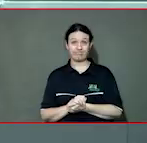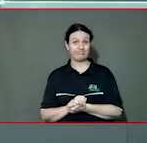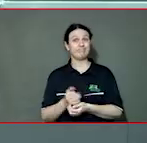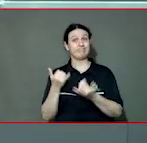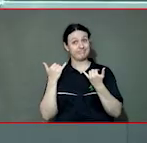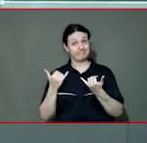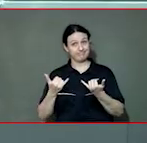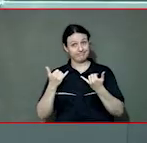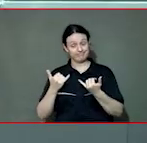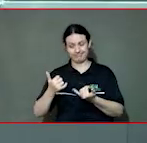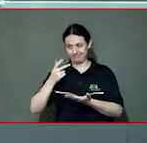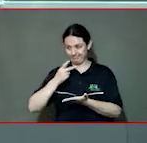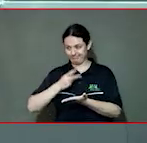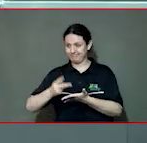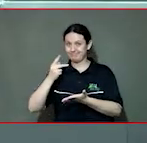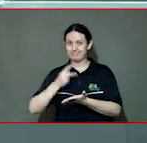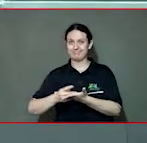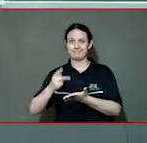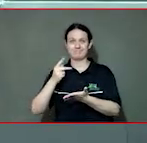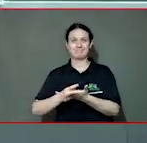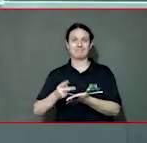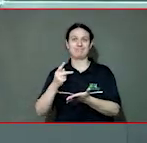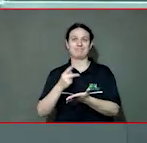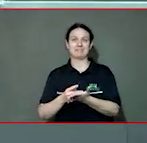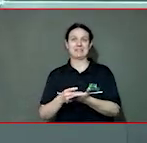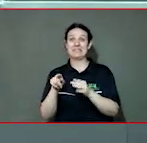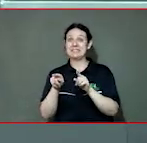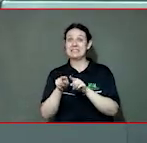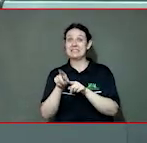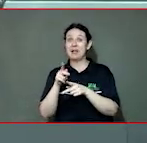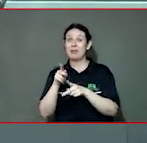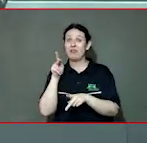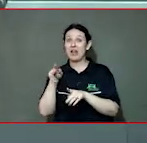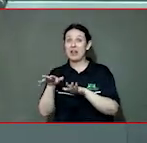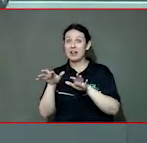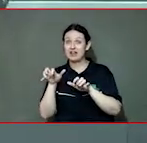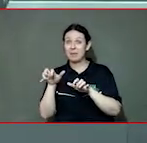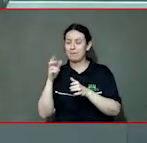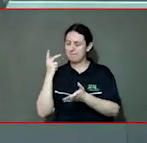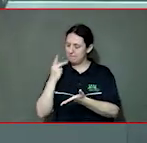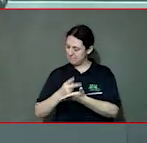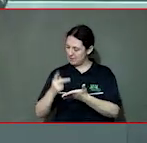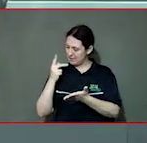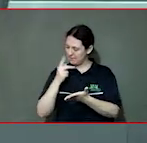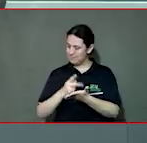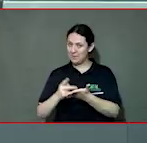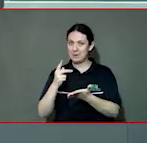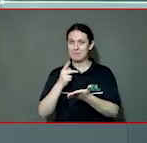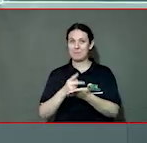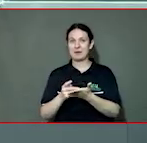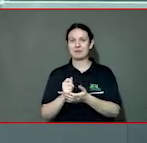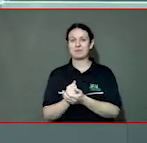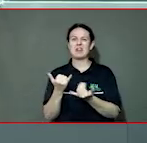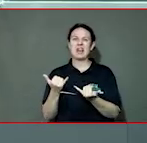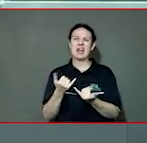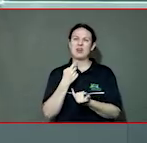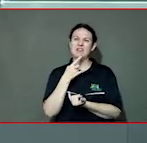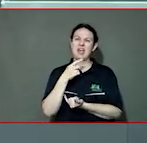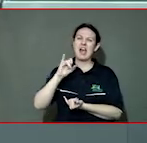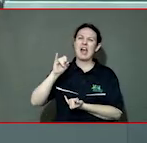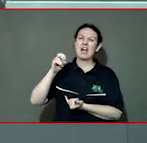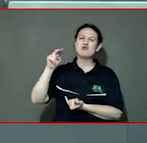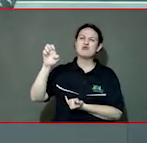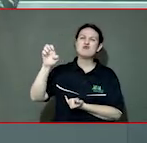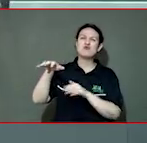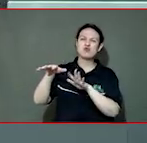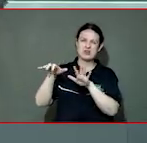preparing as if you're writing your final exam. You can't just say, okay, June exam, I will do